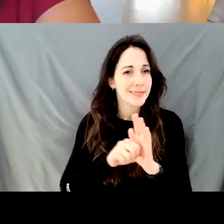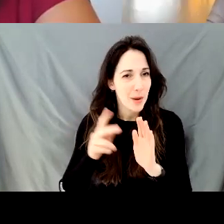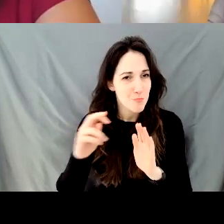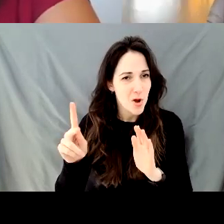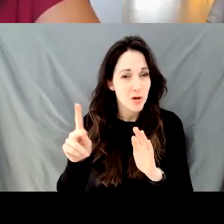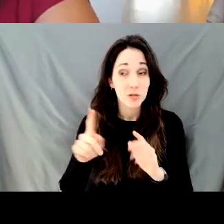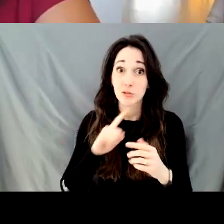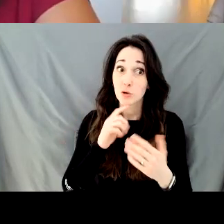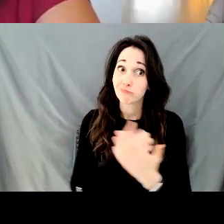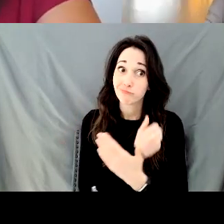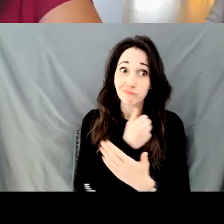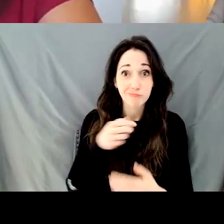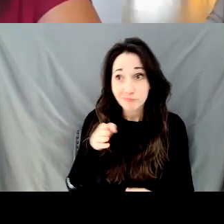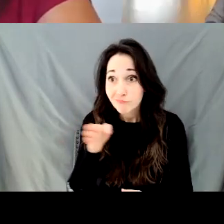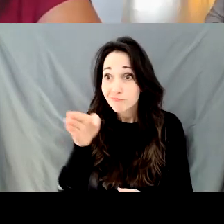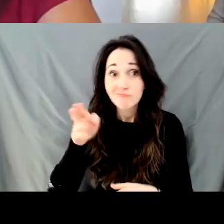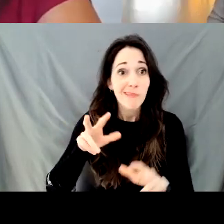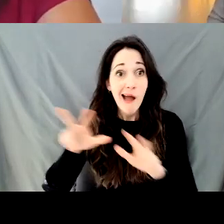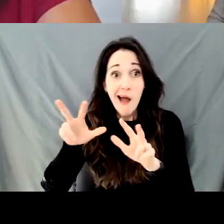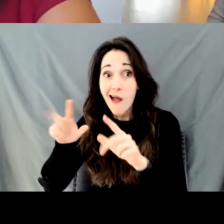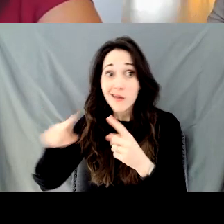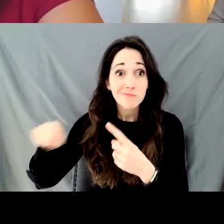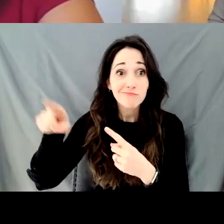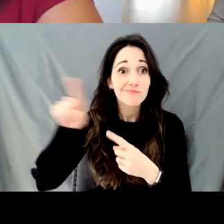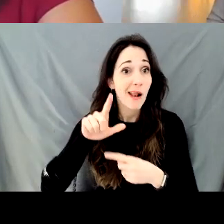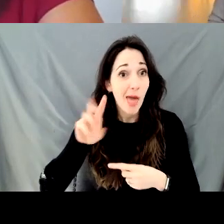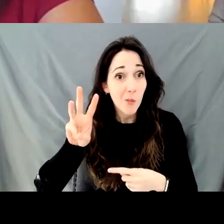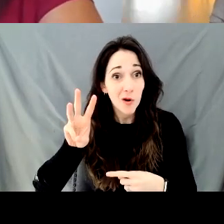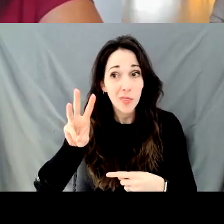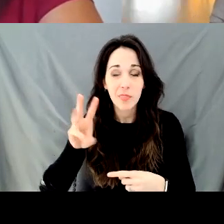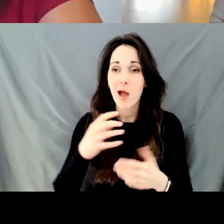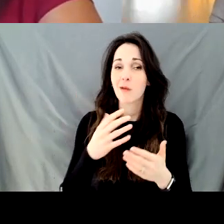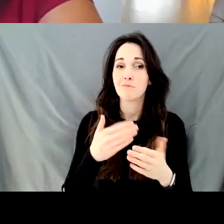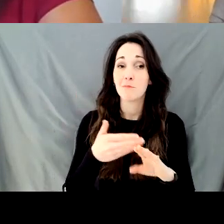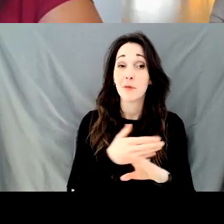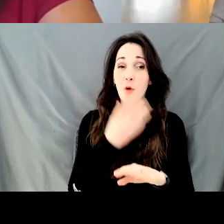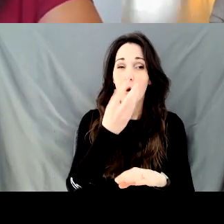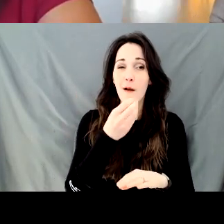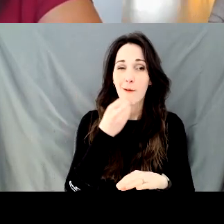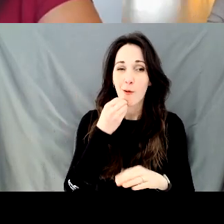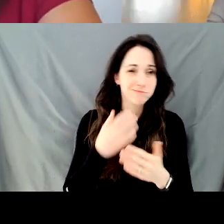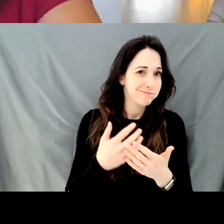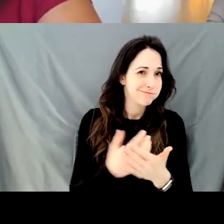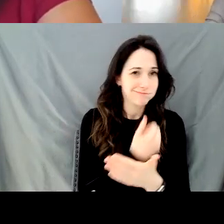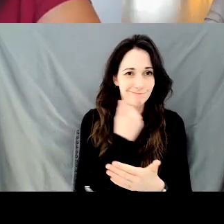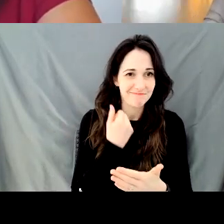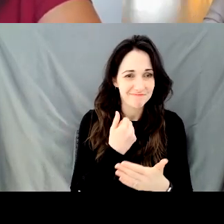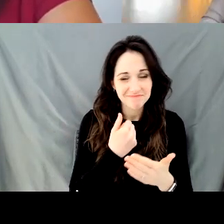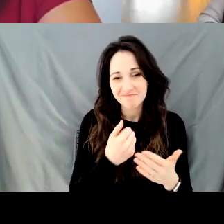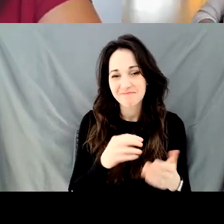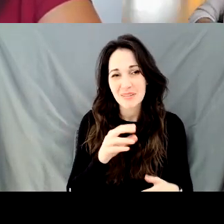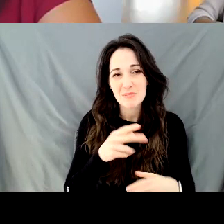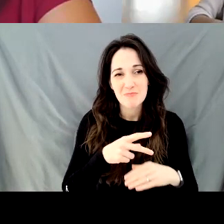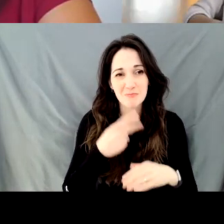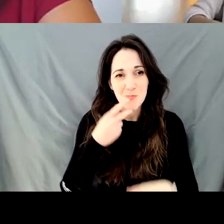the beautiful landscape in Letchworth and the falls at Letchworth. And then before you come home, hit up some delicious Puerto Rican